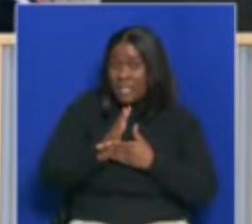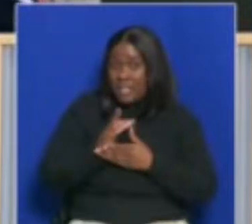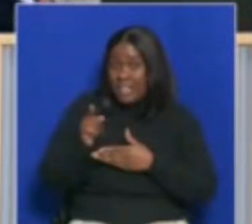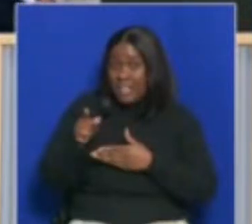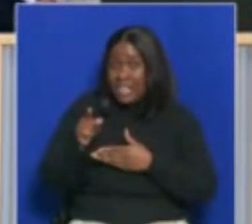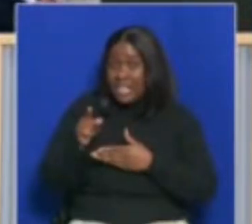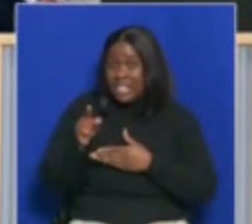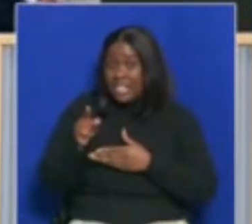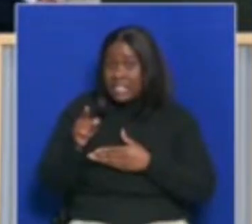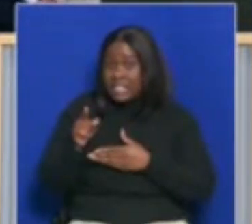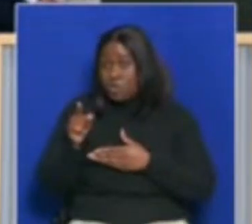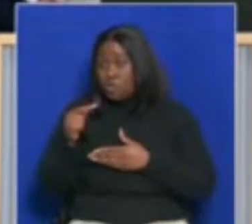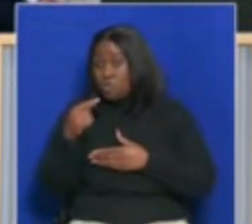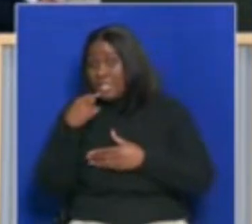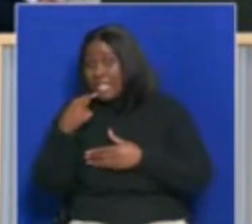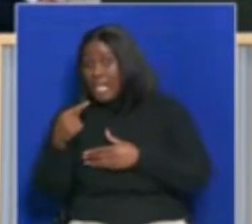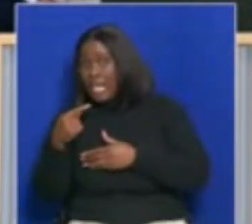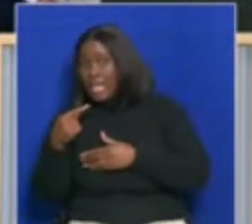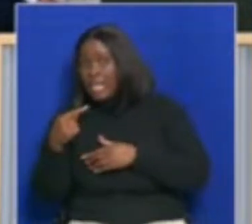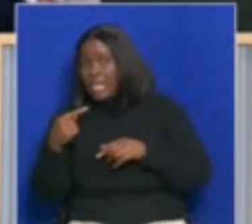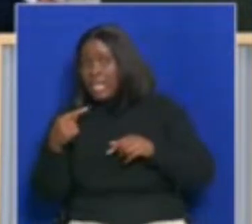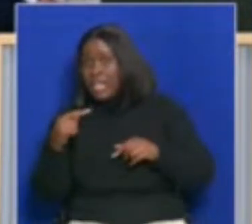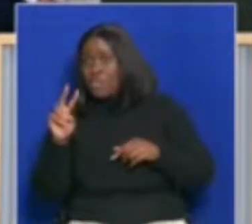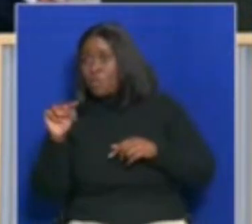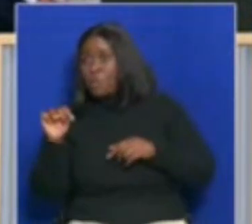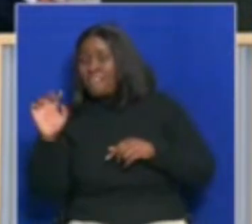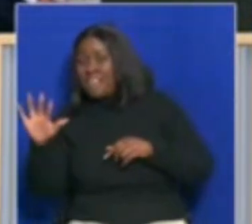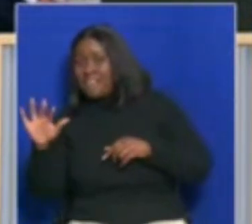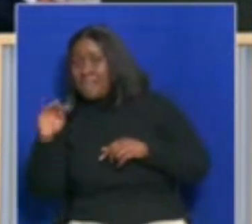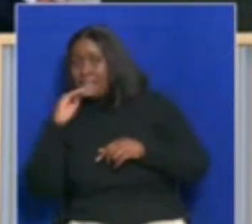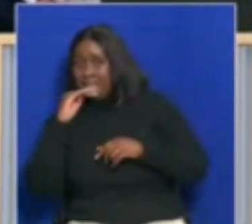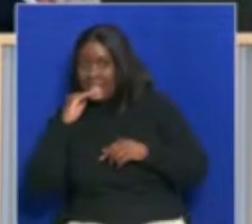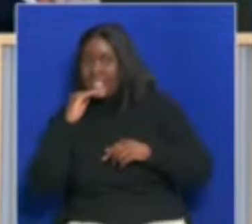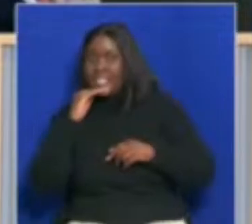is necessarily plausible.